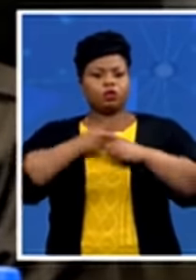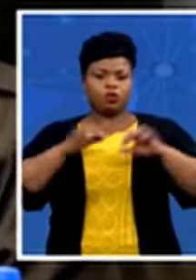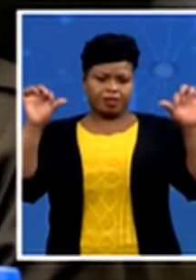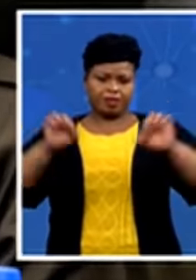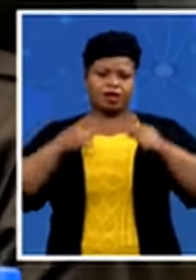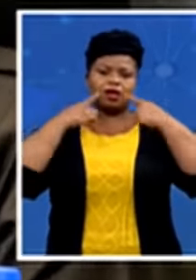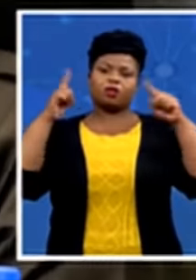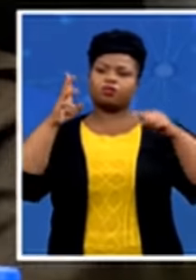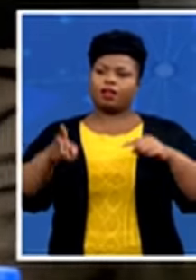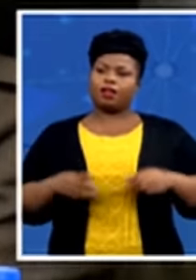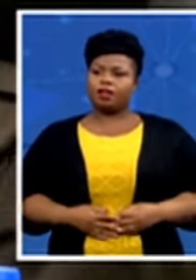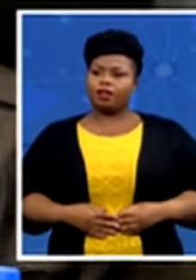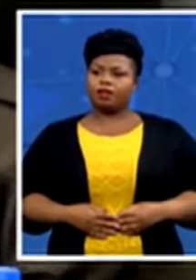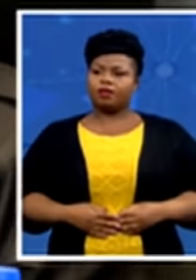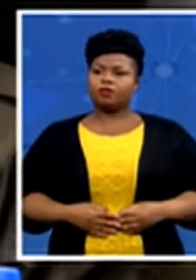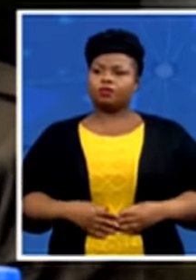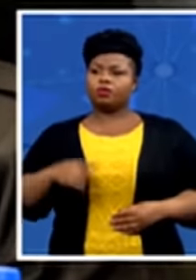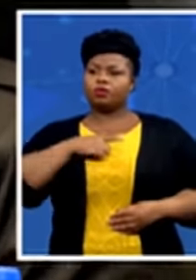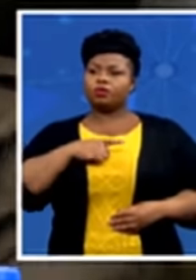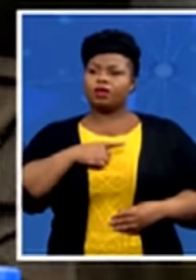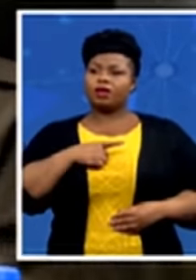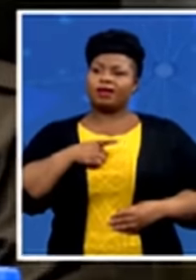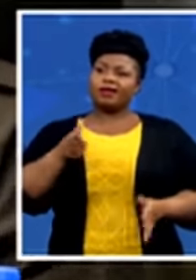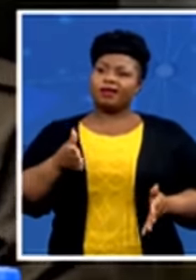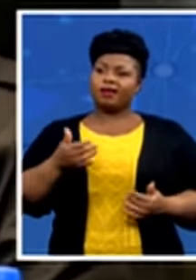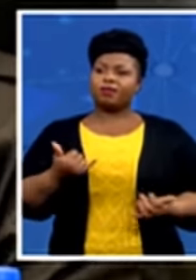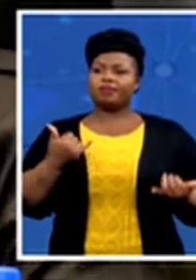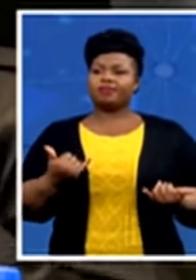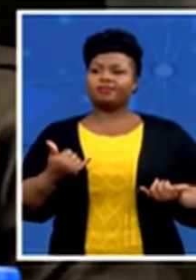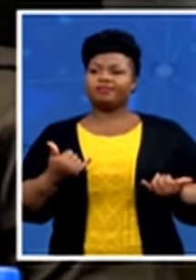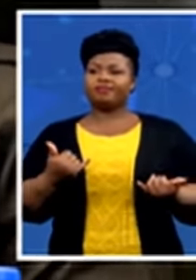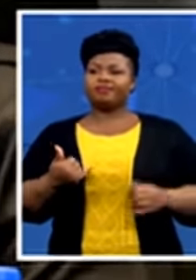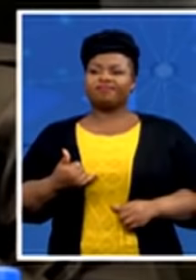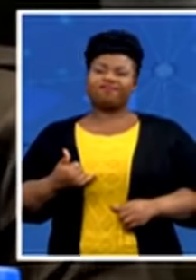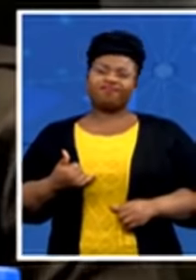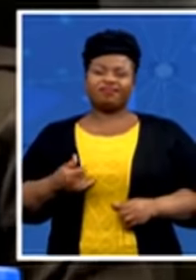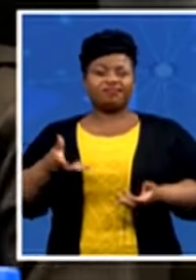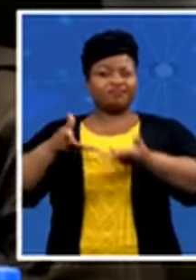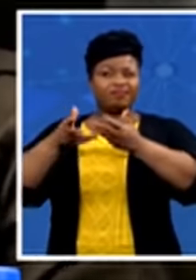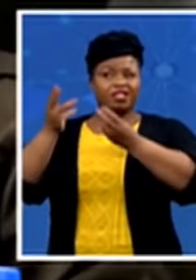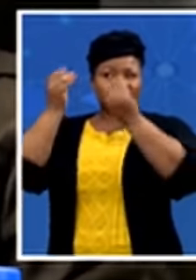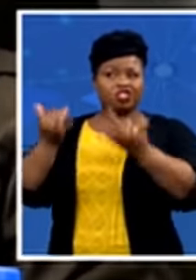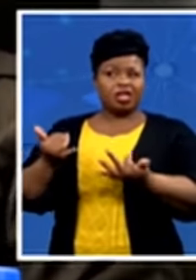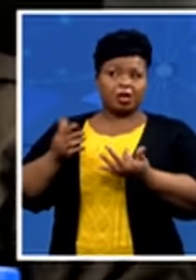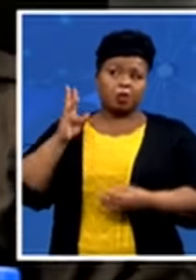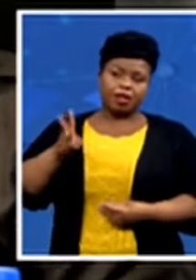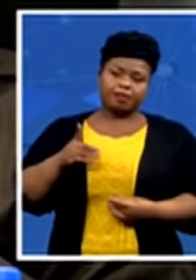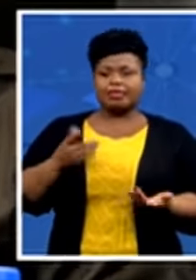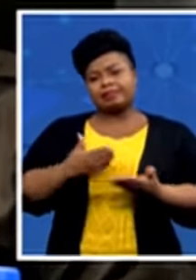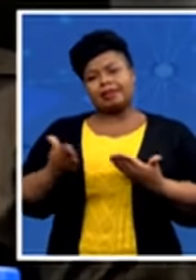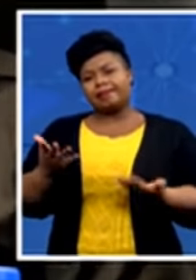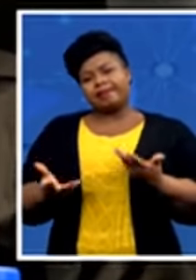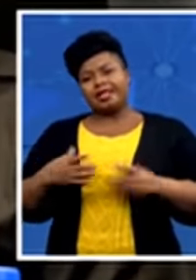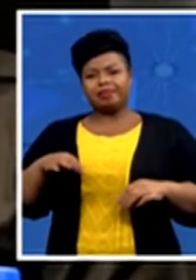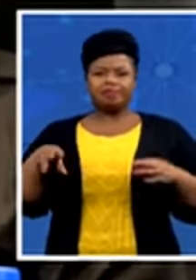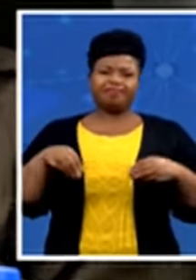consult Treasury. They may not agree with some of the policy options and the things that as a Minister of Transport,